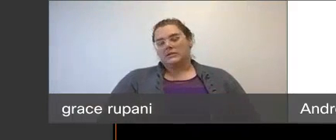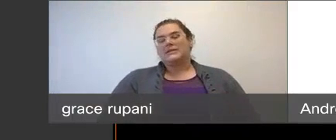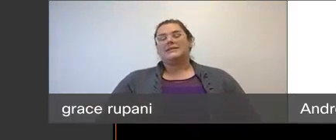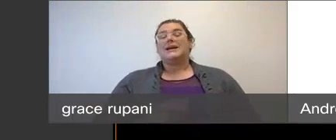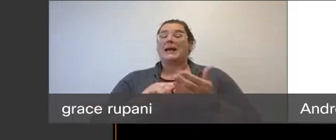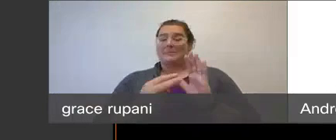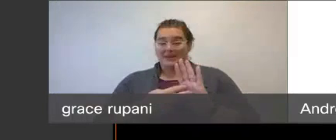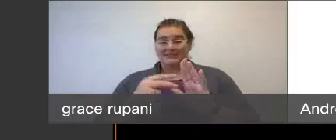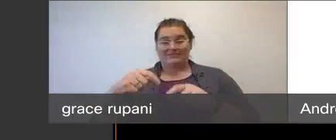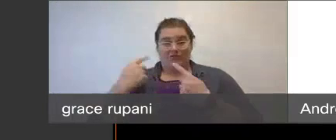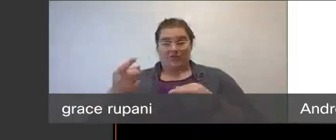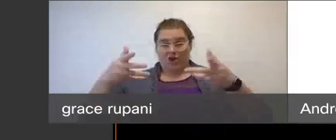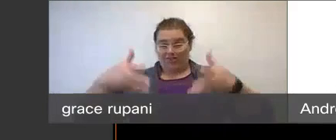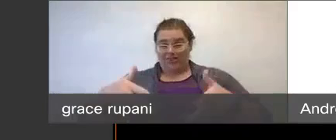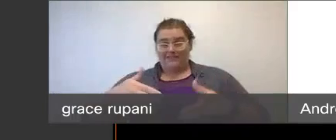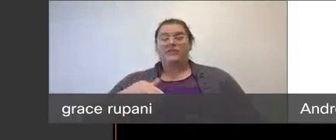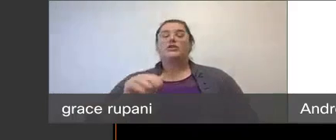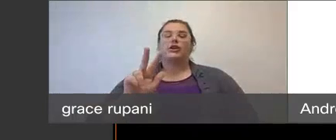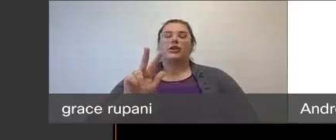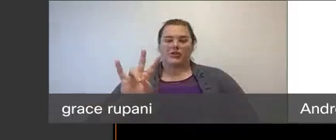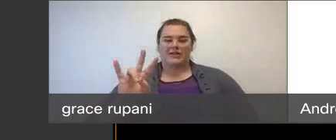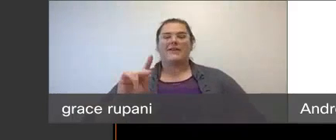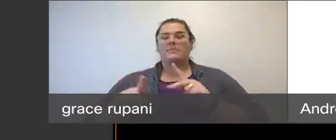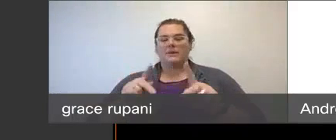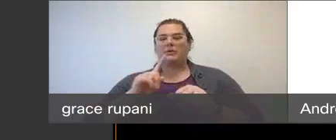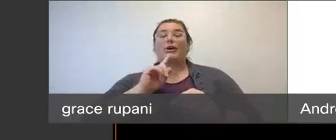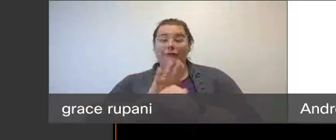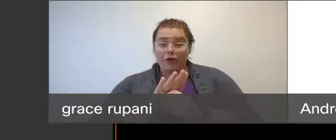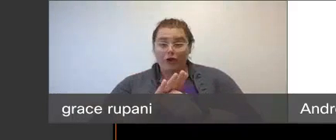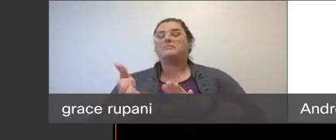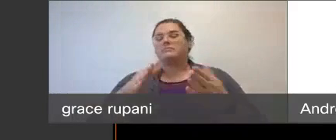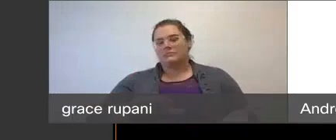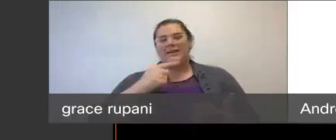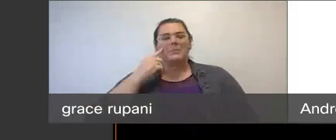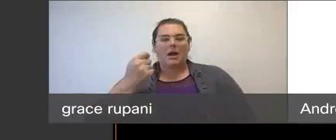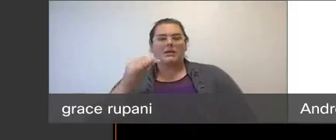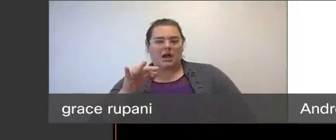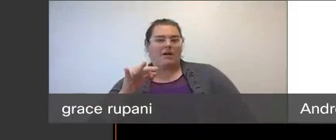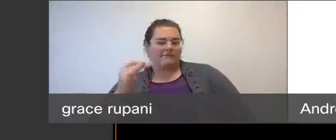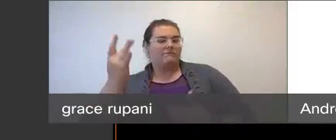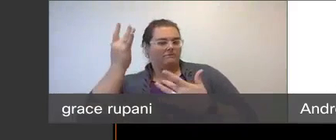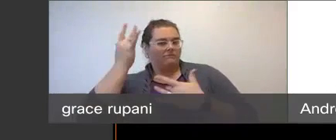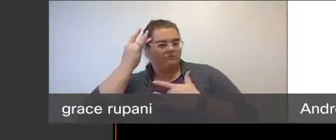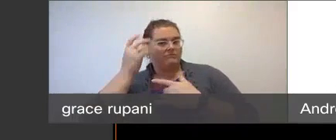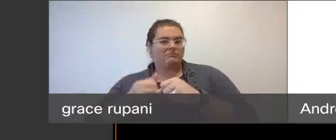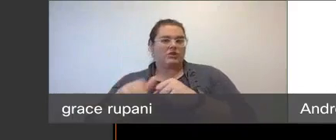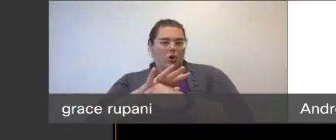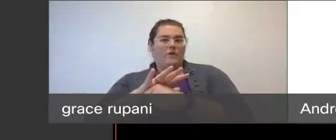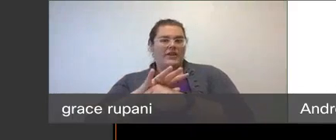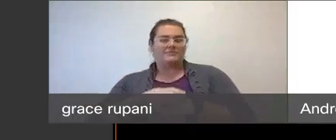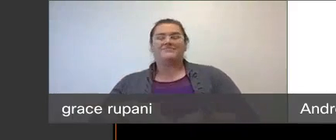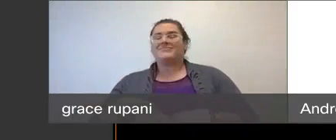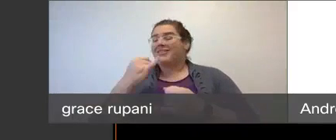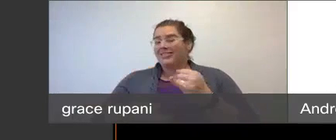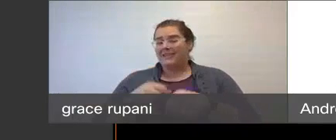who have confirmed COVID deaths. Our last confirmed COVID death was in